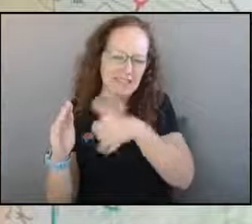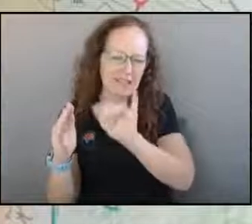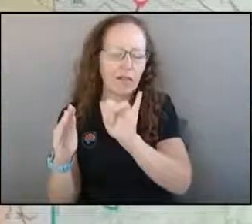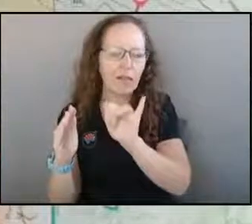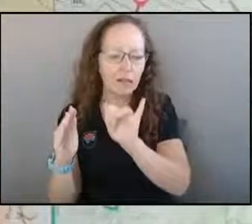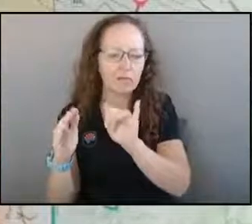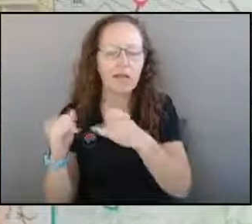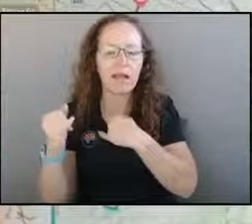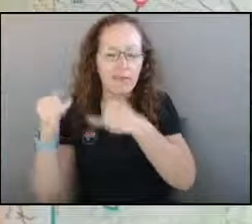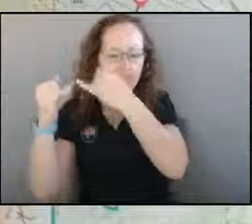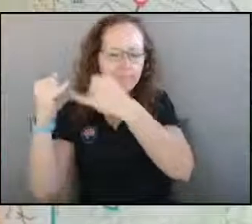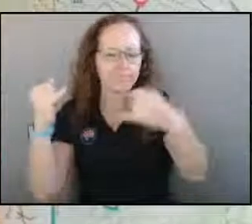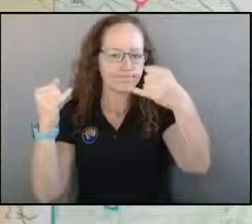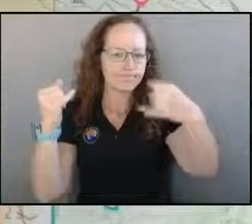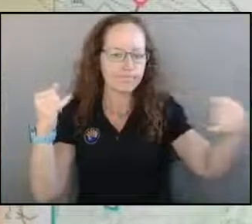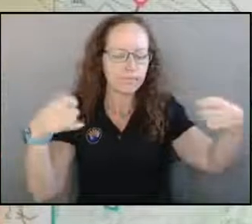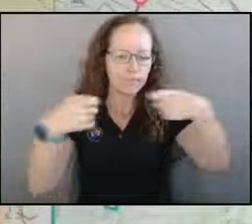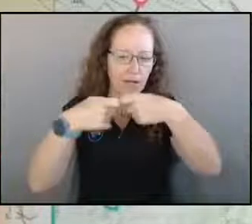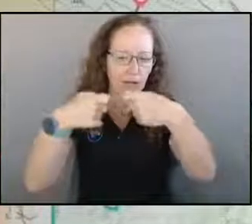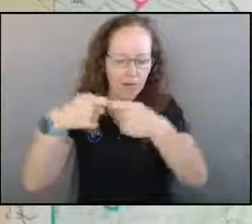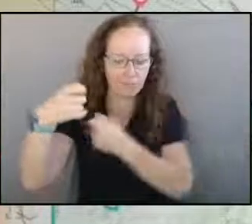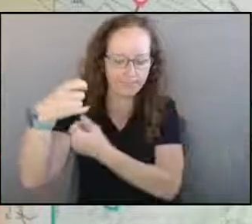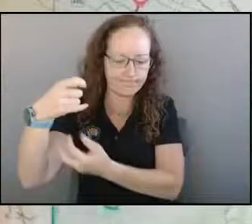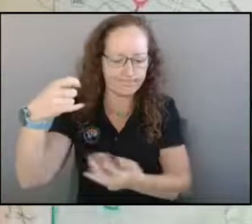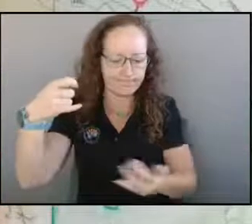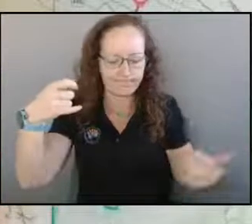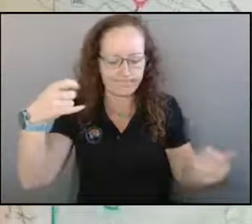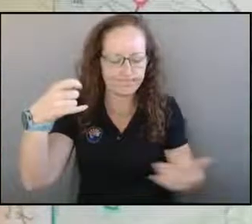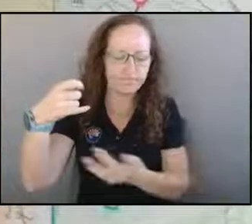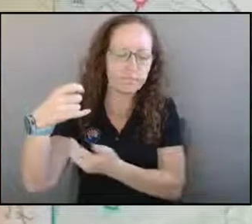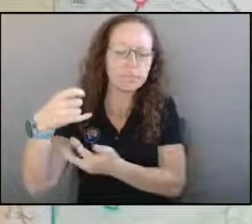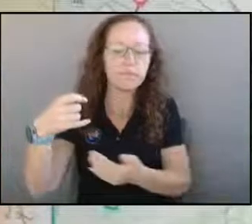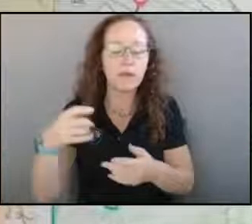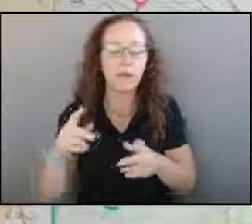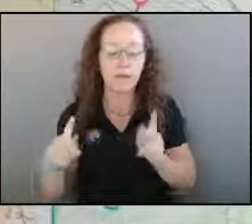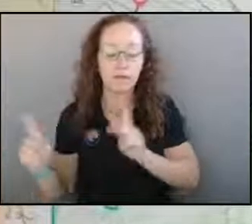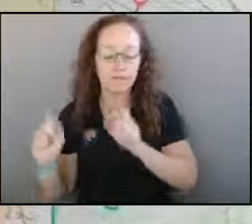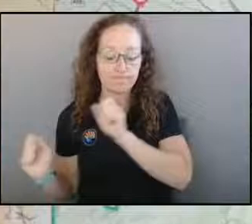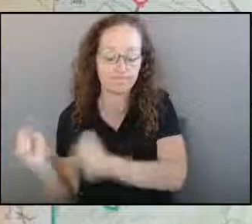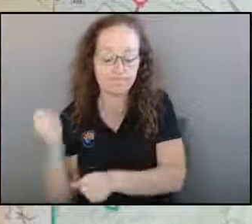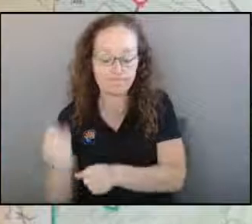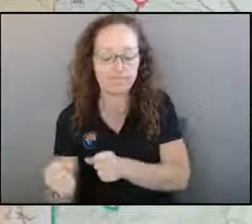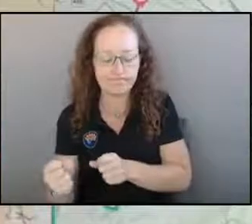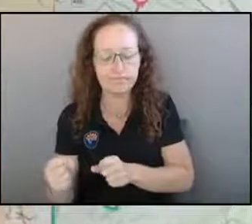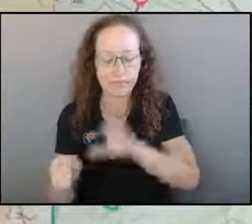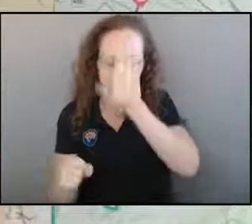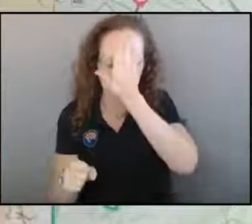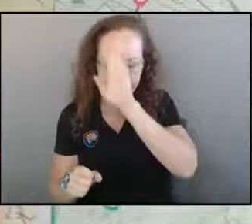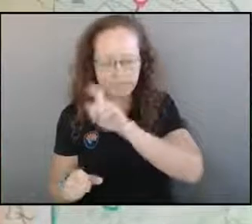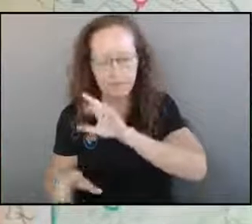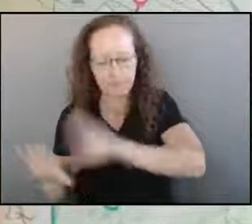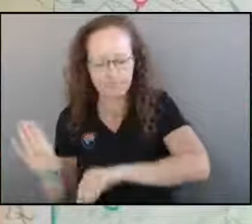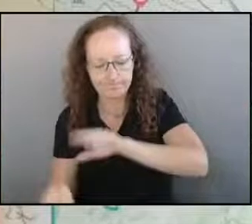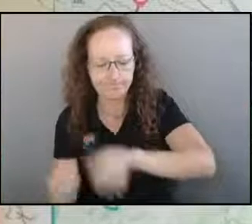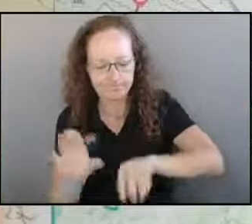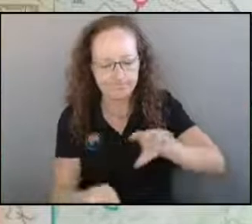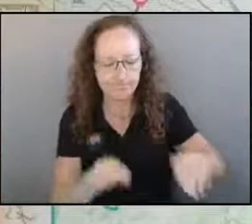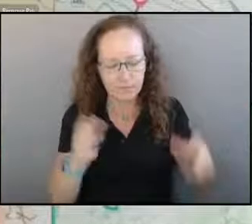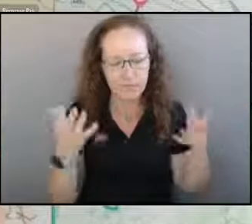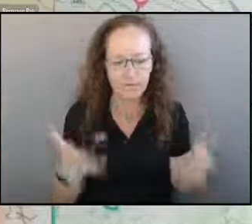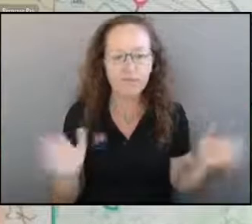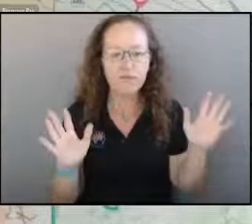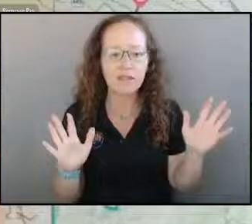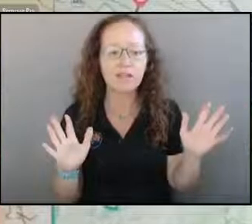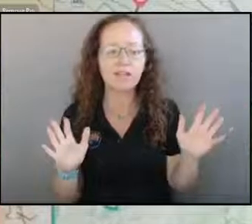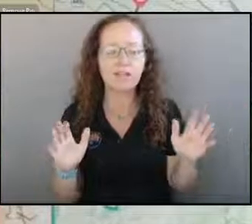there that the folks on the ground were able to get and take care of. So it's just kind of like that on the top